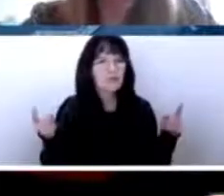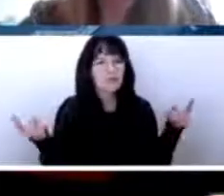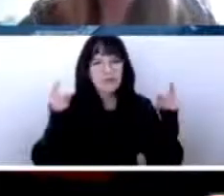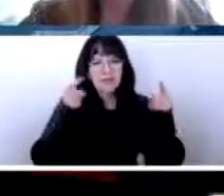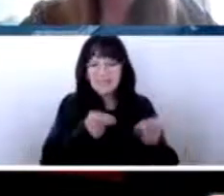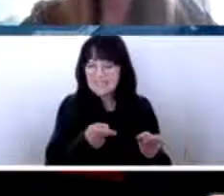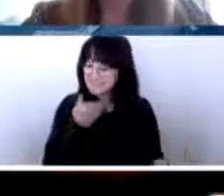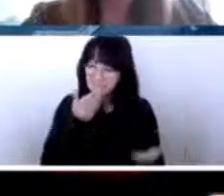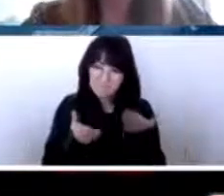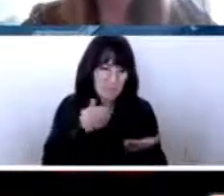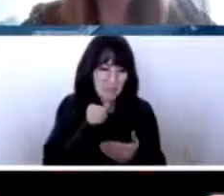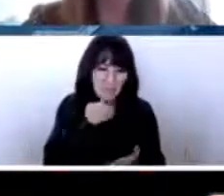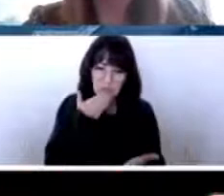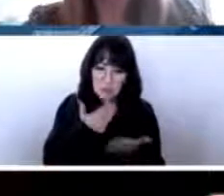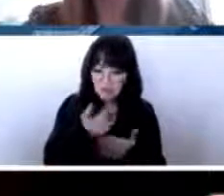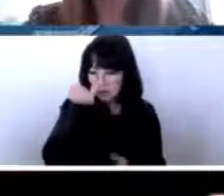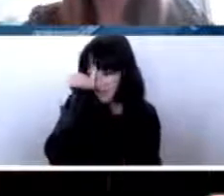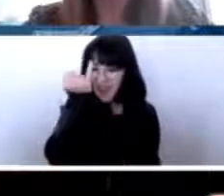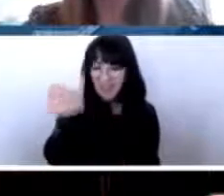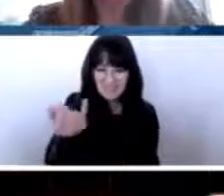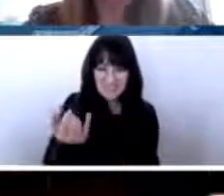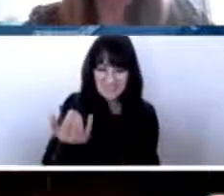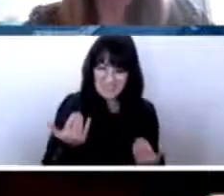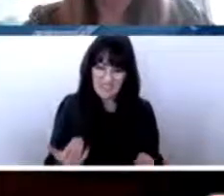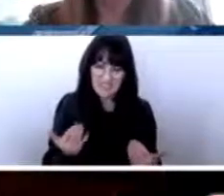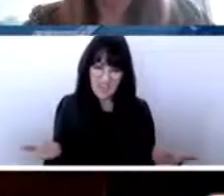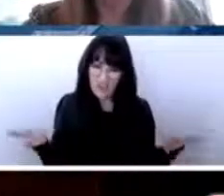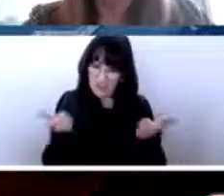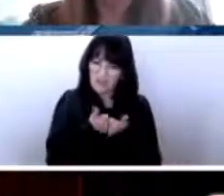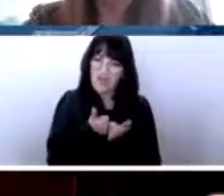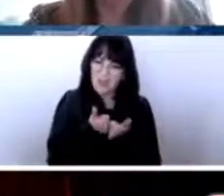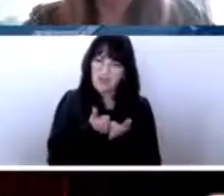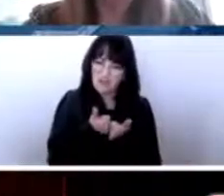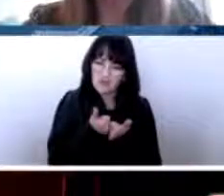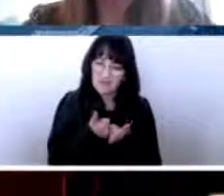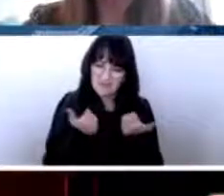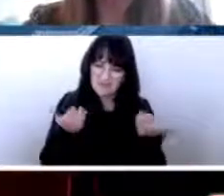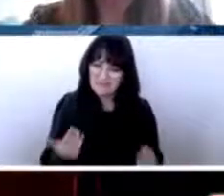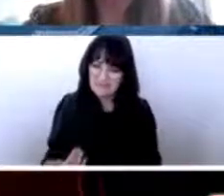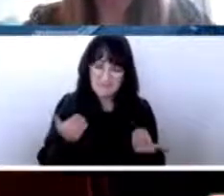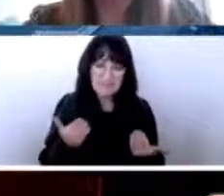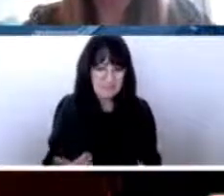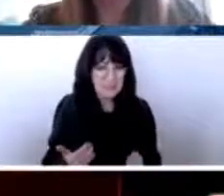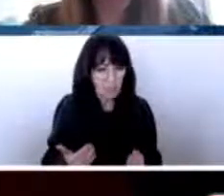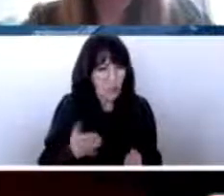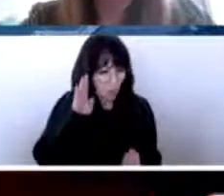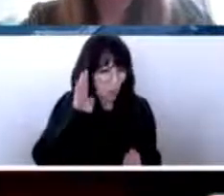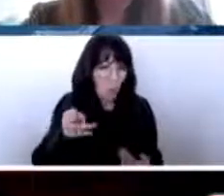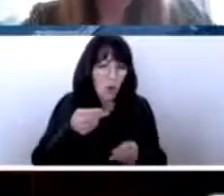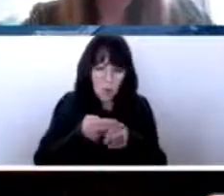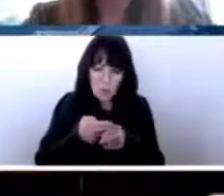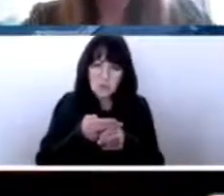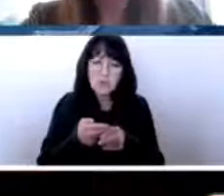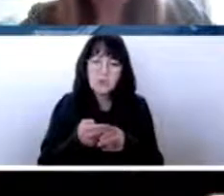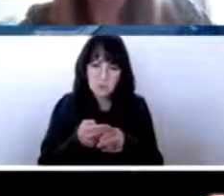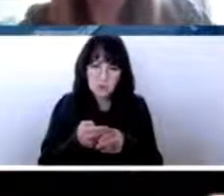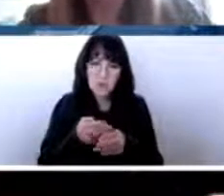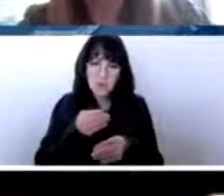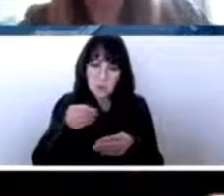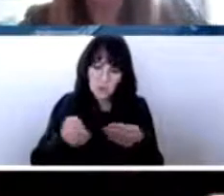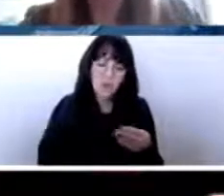now. This challenging time will pass, and hopefully it won't take too long. But in